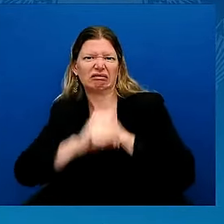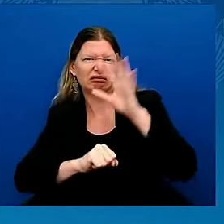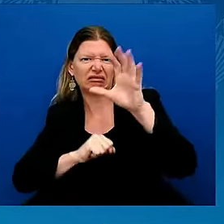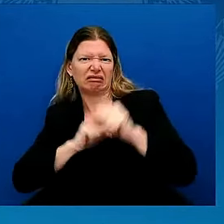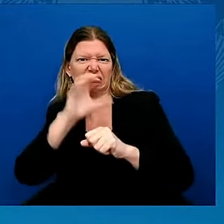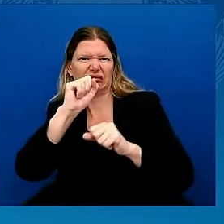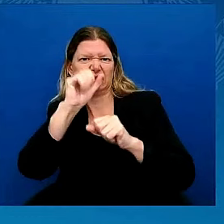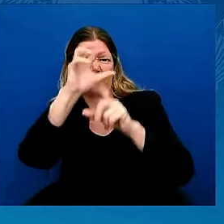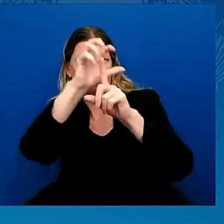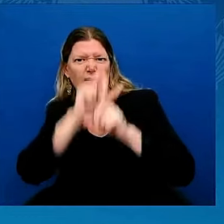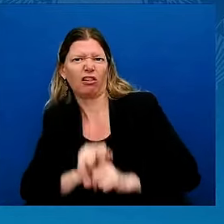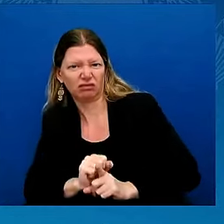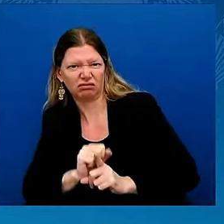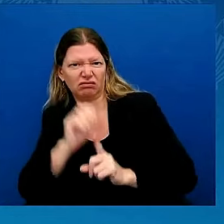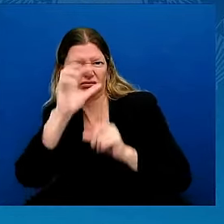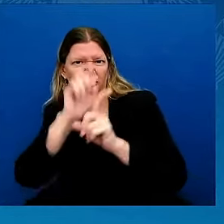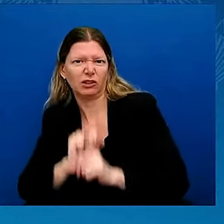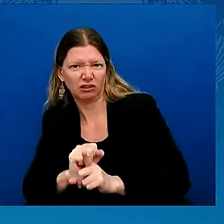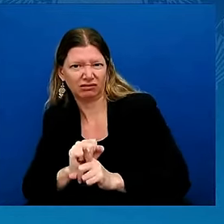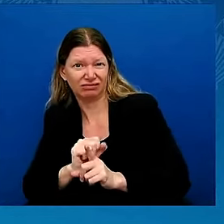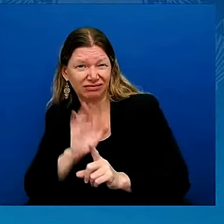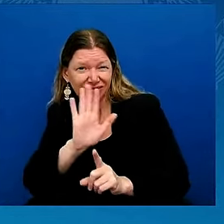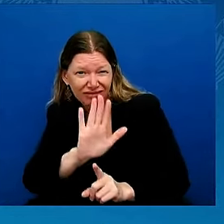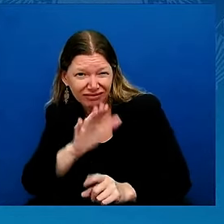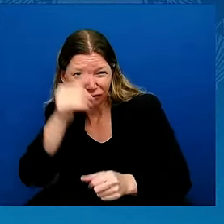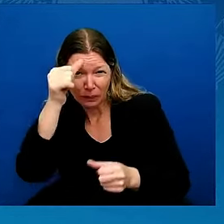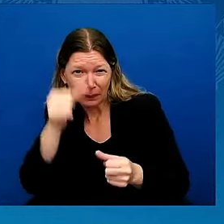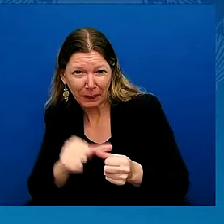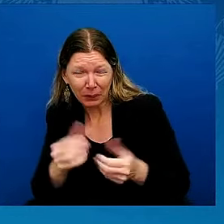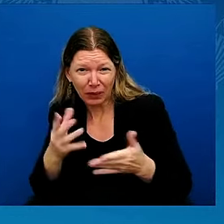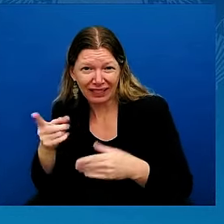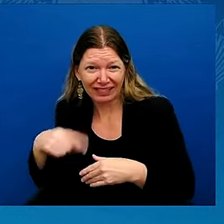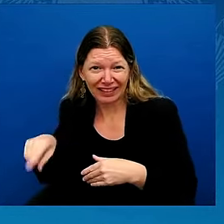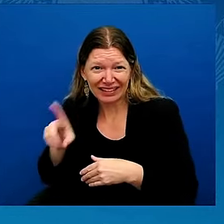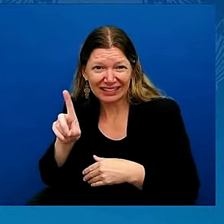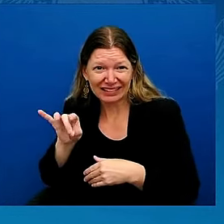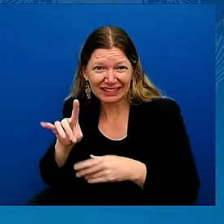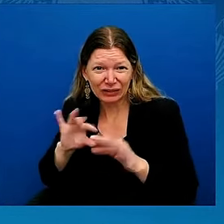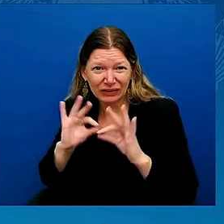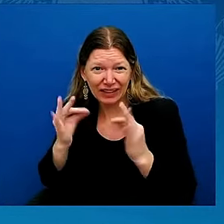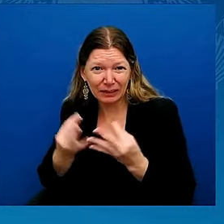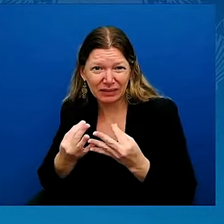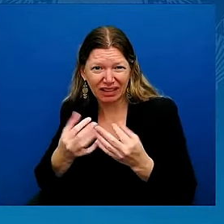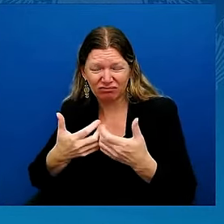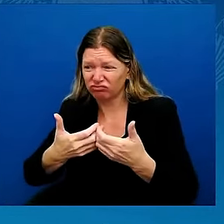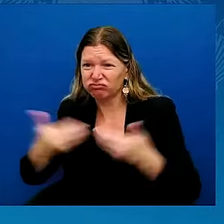the largest deportation, a mass deportation, in American history.